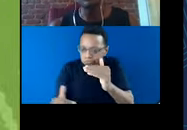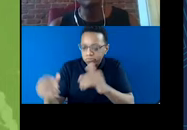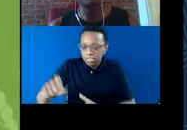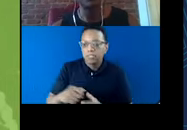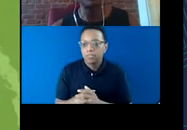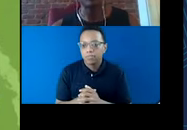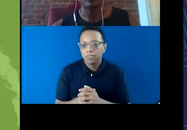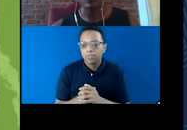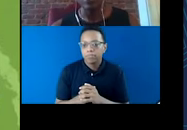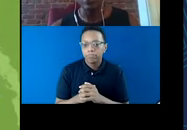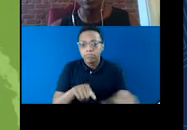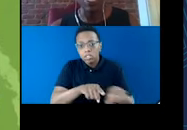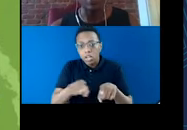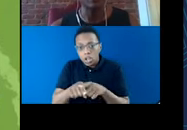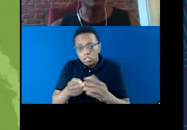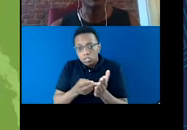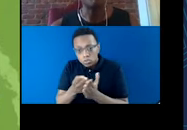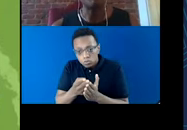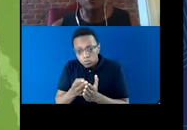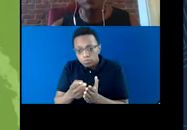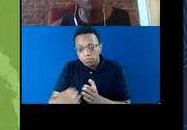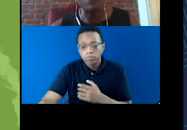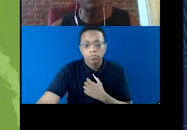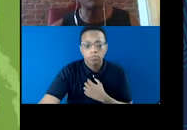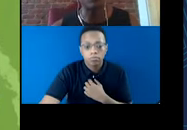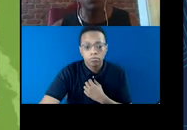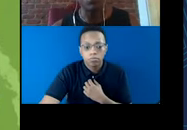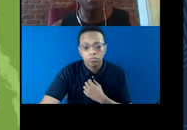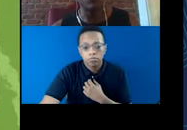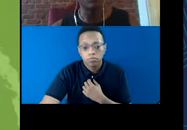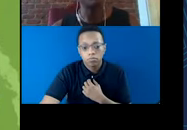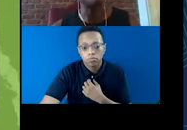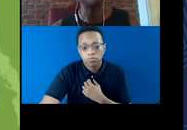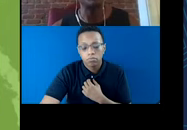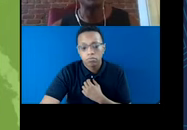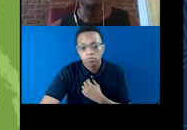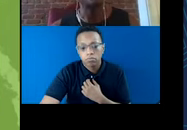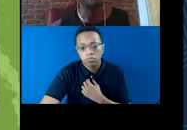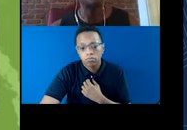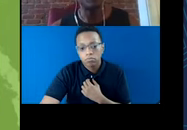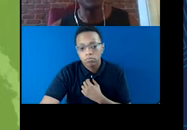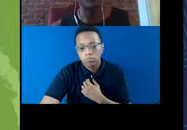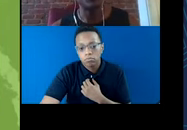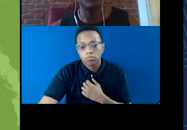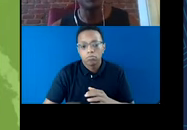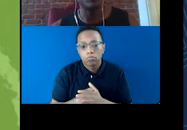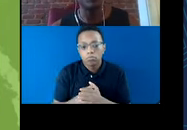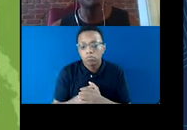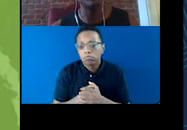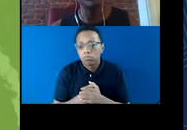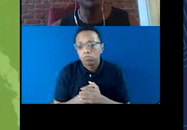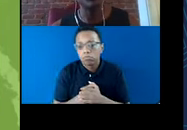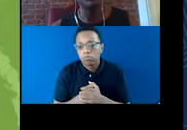What is also true is that myths about the inferiority of colonized people were oftentimes attributed to